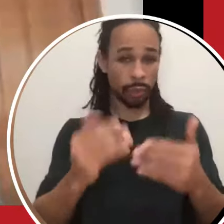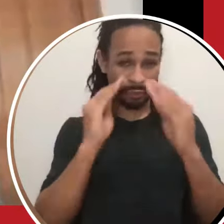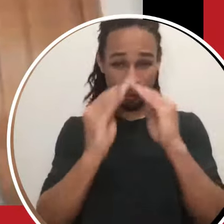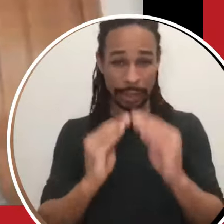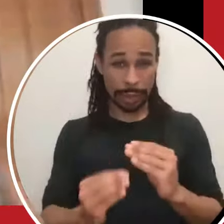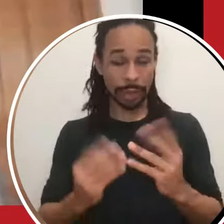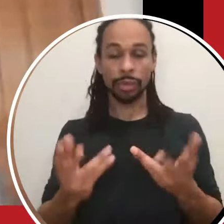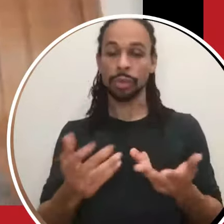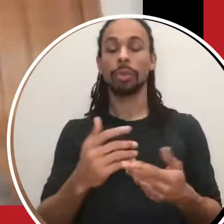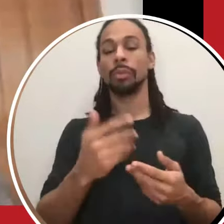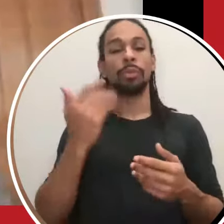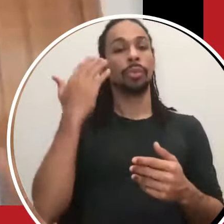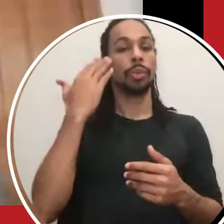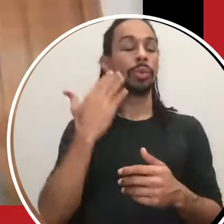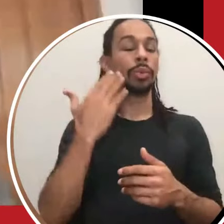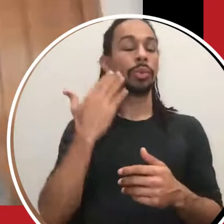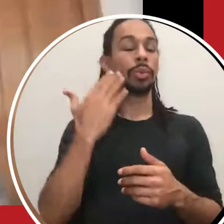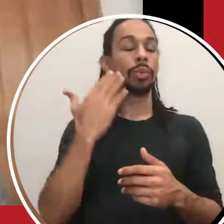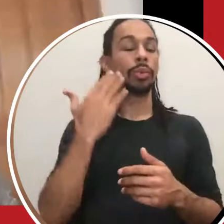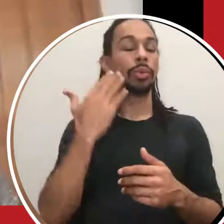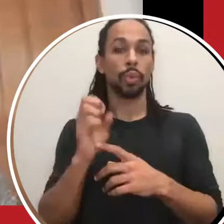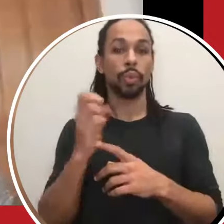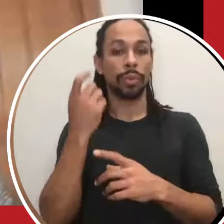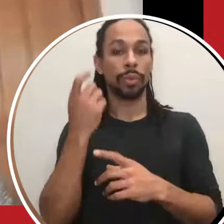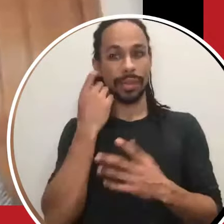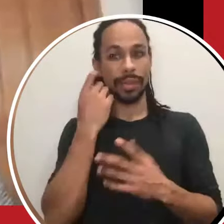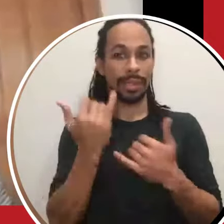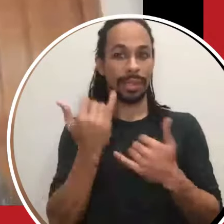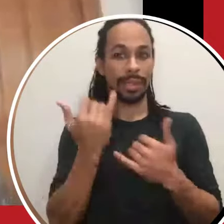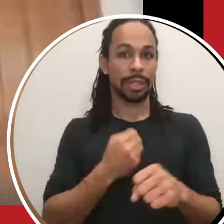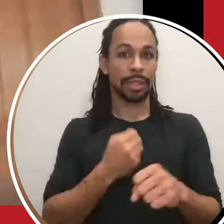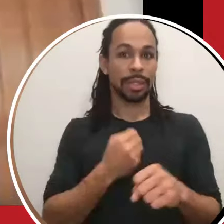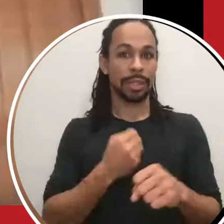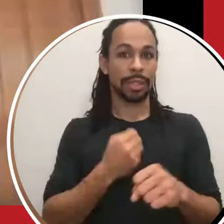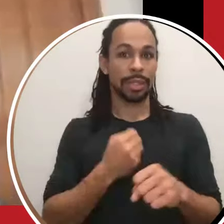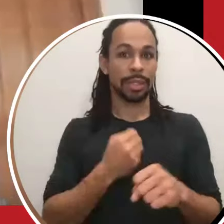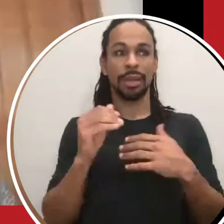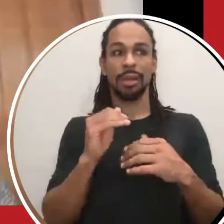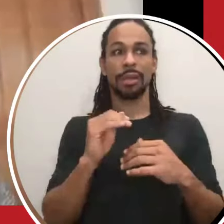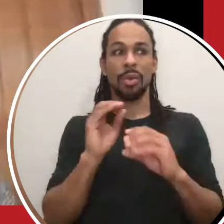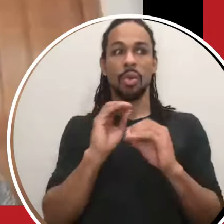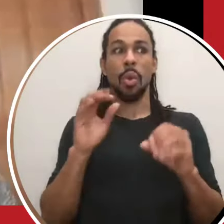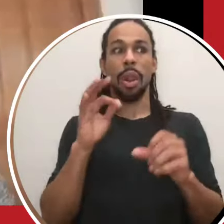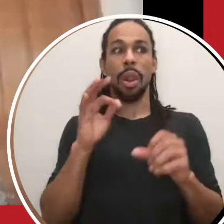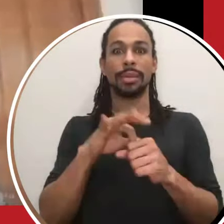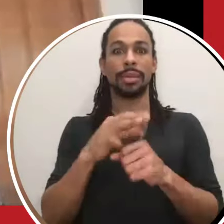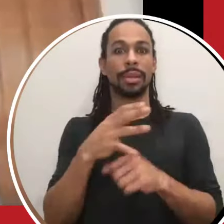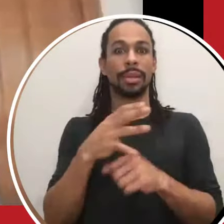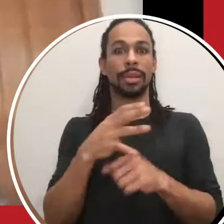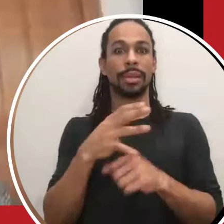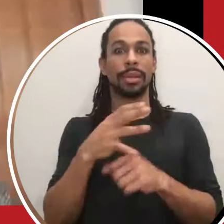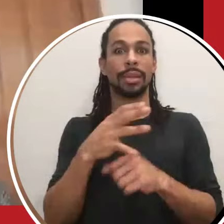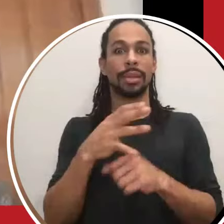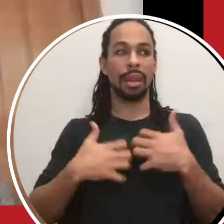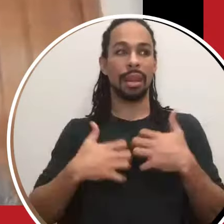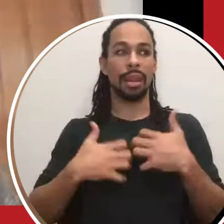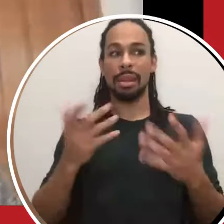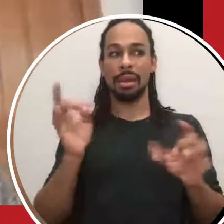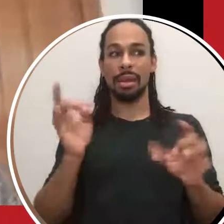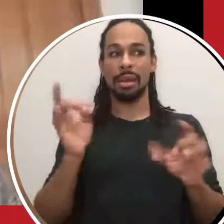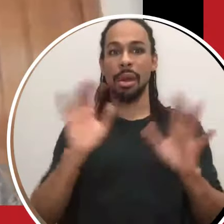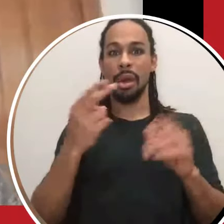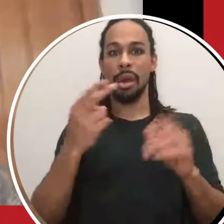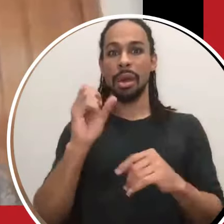past year, living under an unelected and hostile government, the answer to that was to come out to the streets. But of course, all of